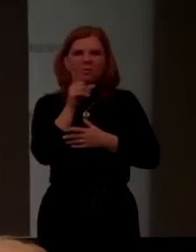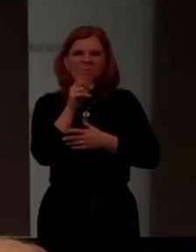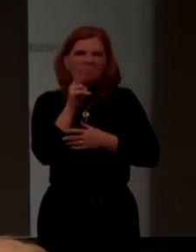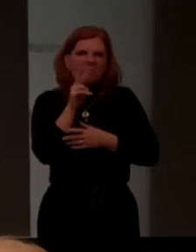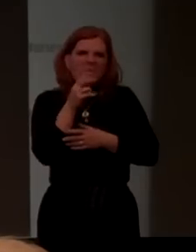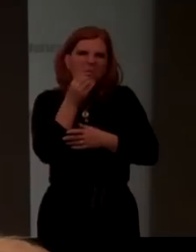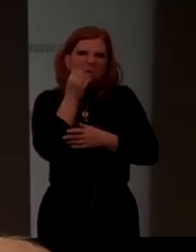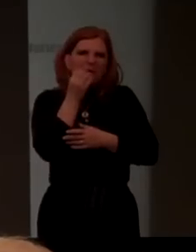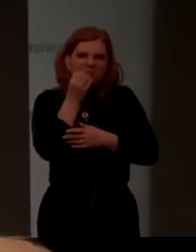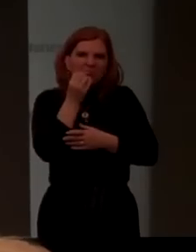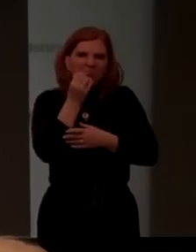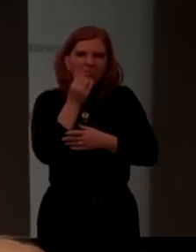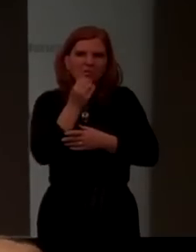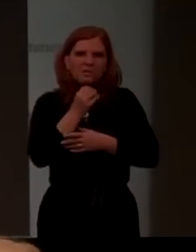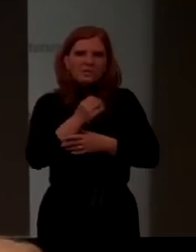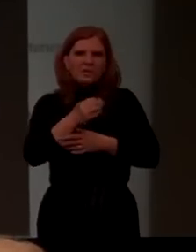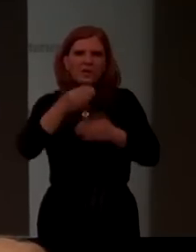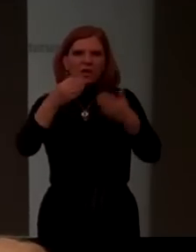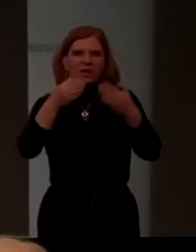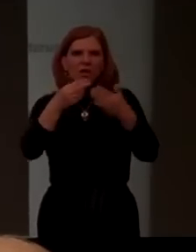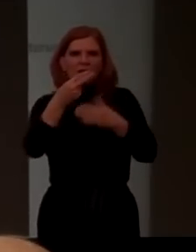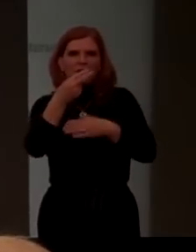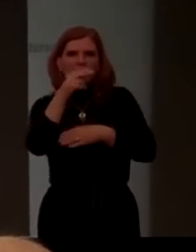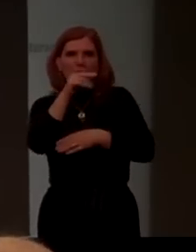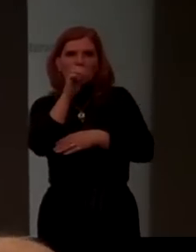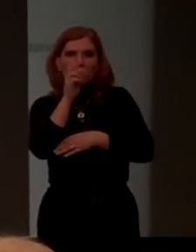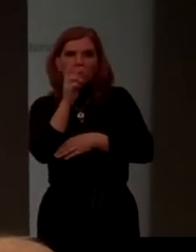couple bites. New Zealand.